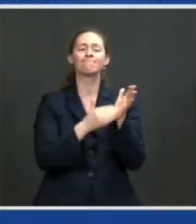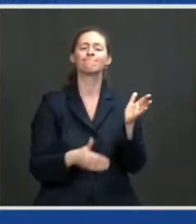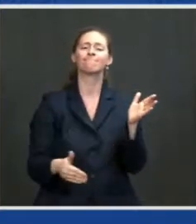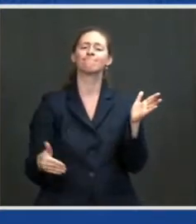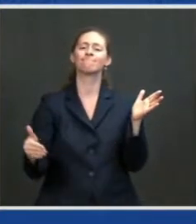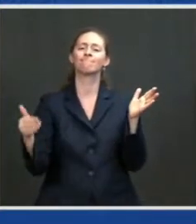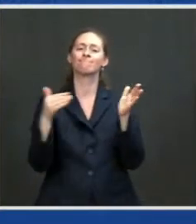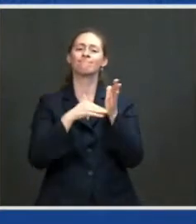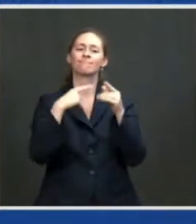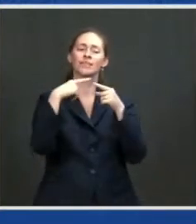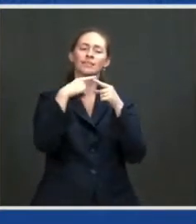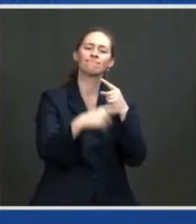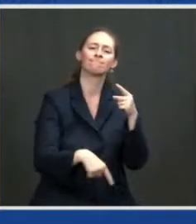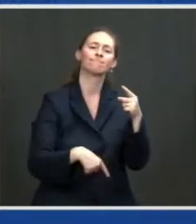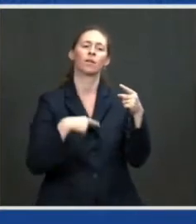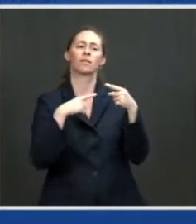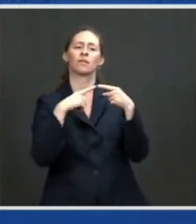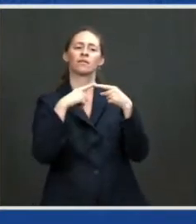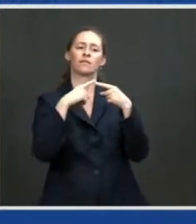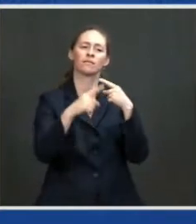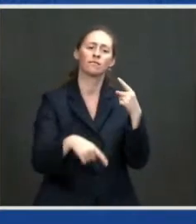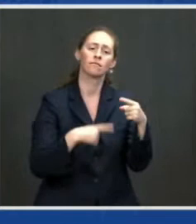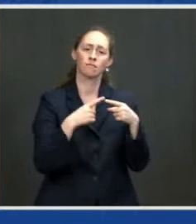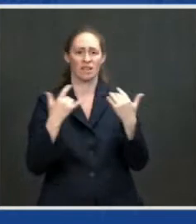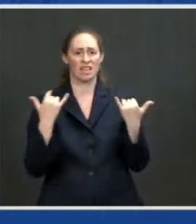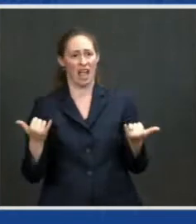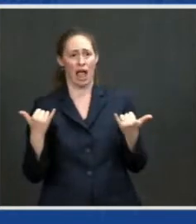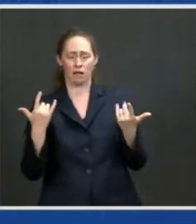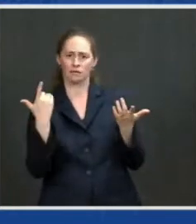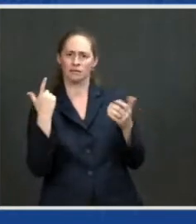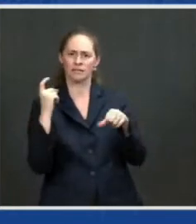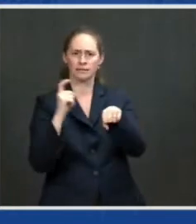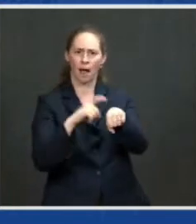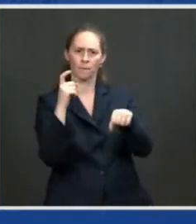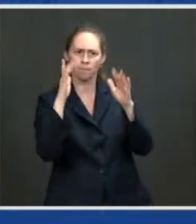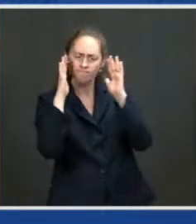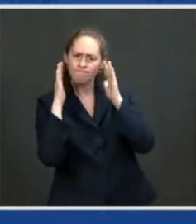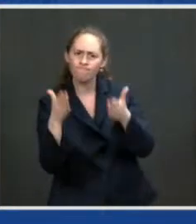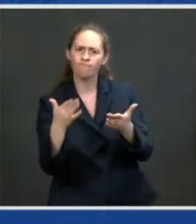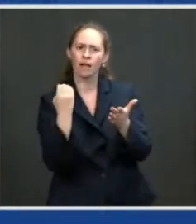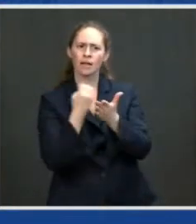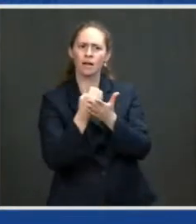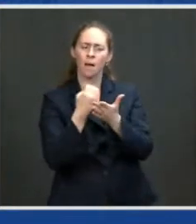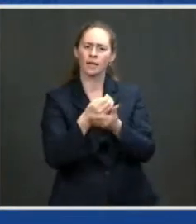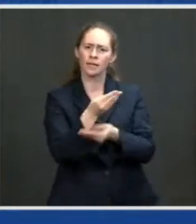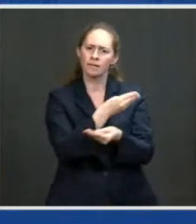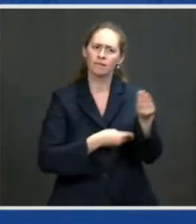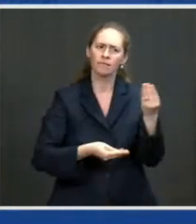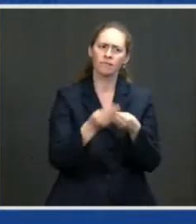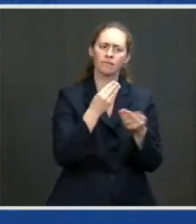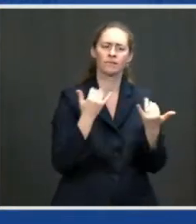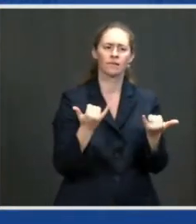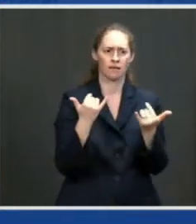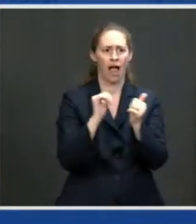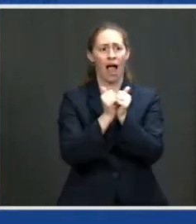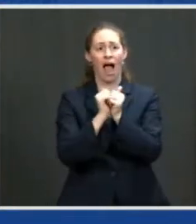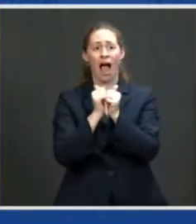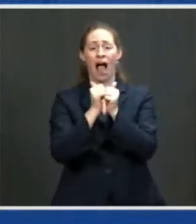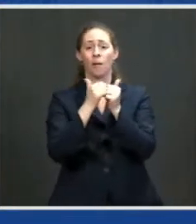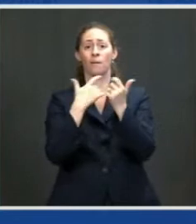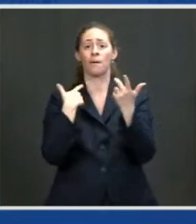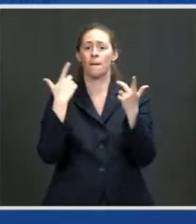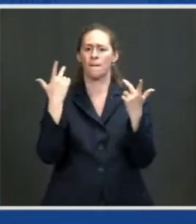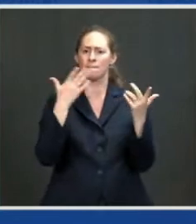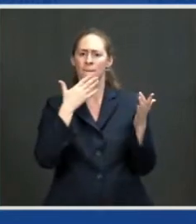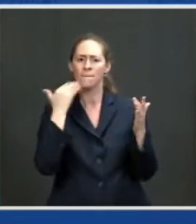momentum of the first months of my administration, not just to build back, but to build back better. And this time we're going to